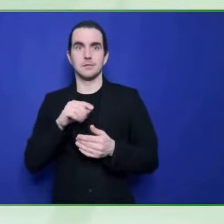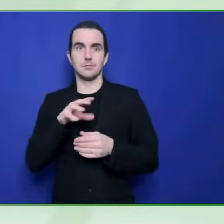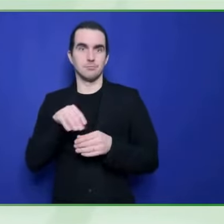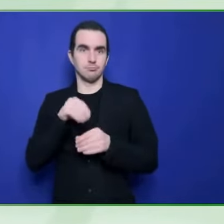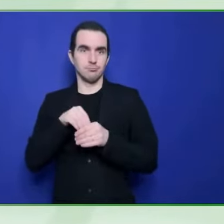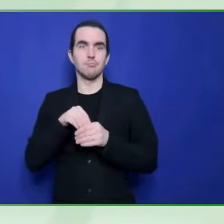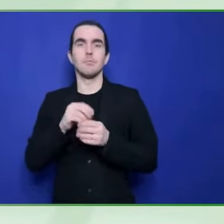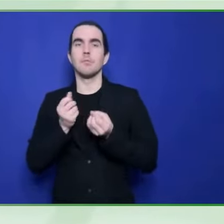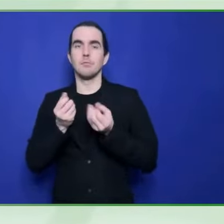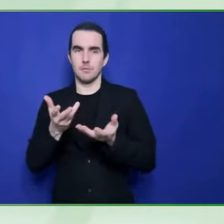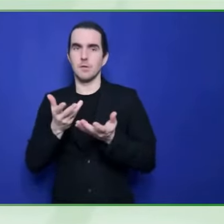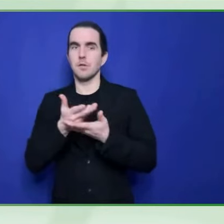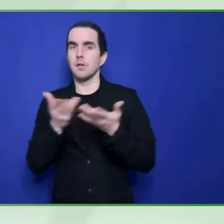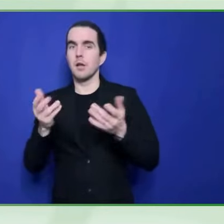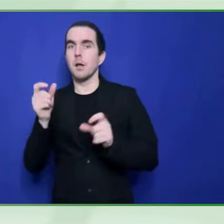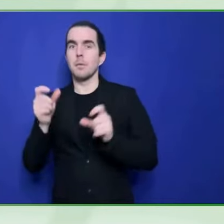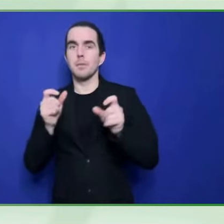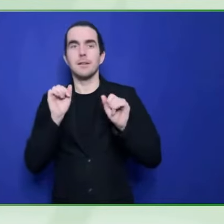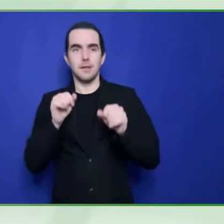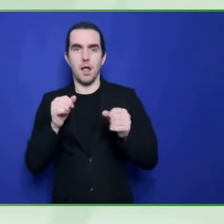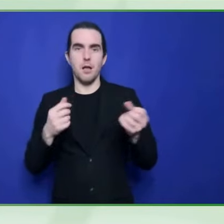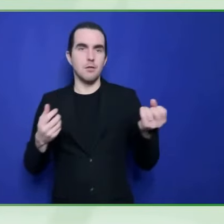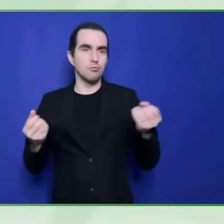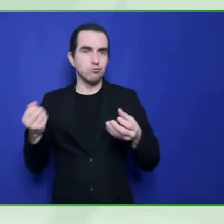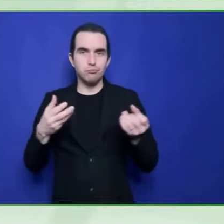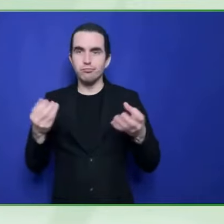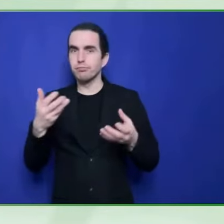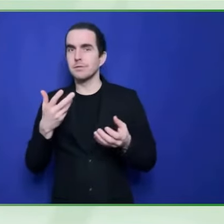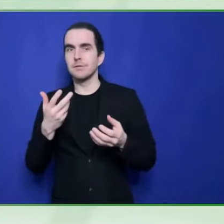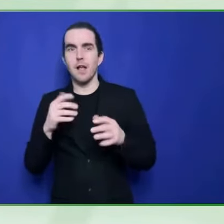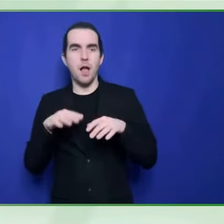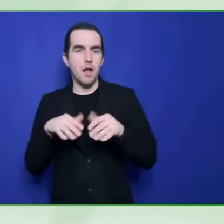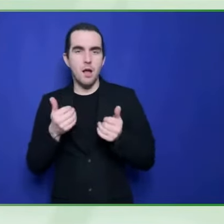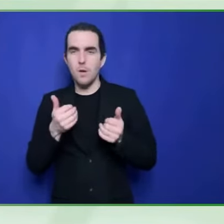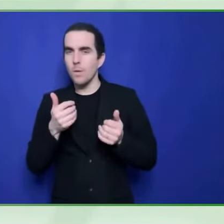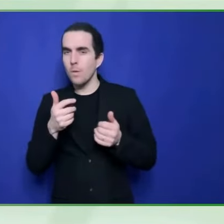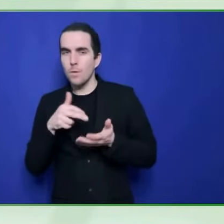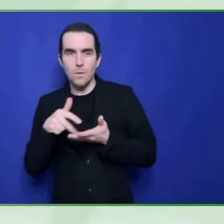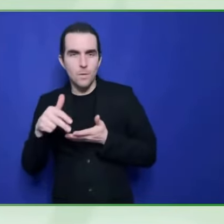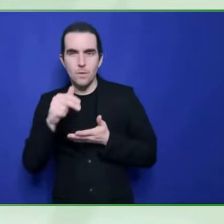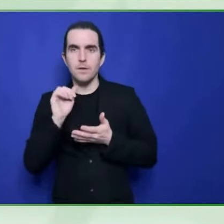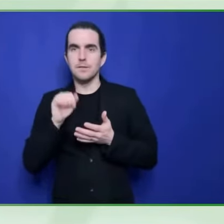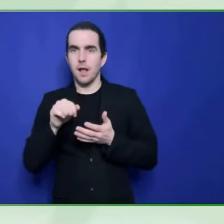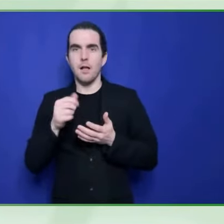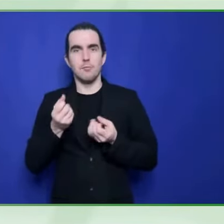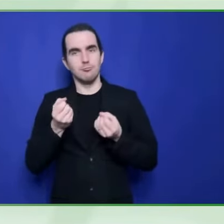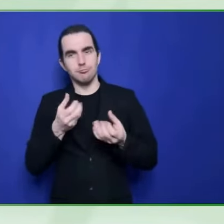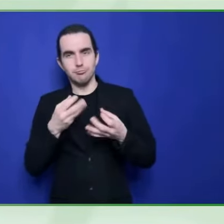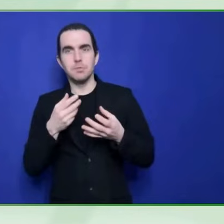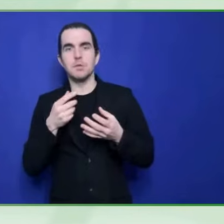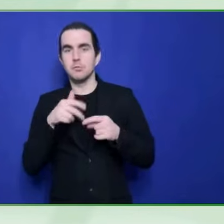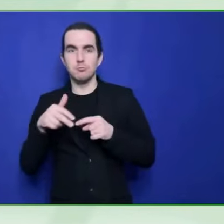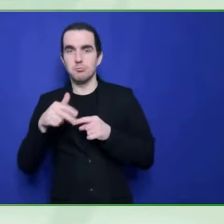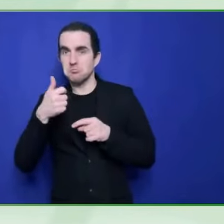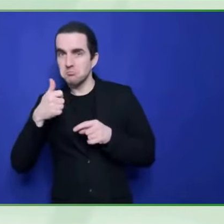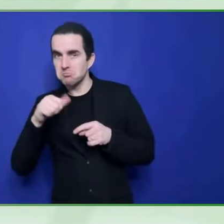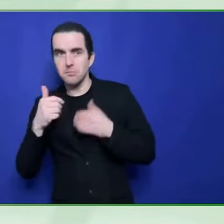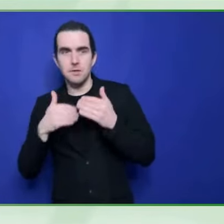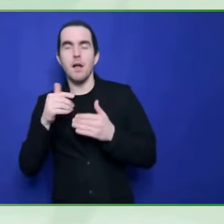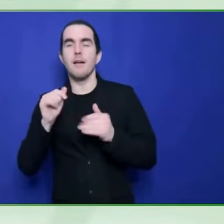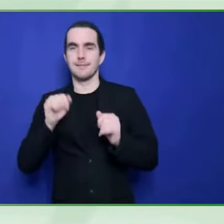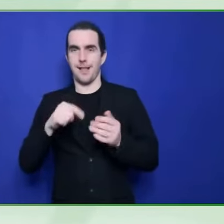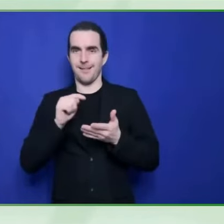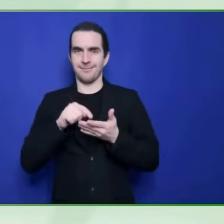of open sidewalks. And the second premise was really to provide reliable, intuitive,